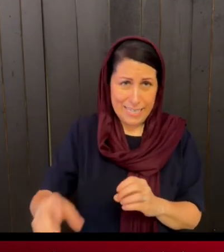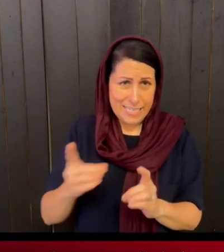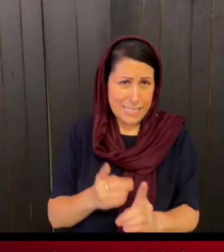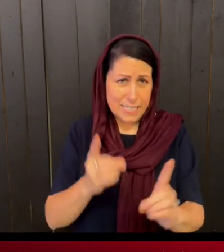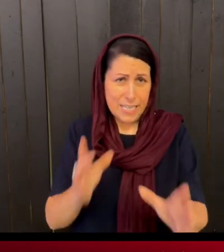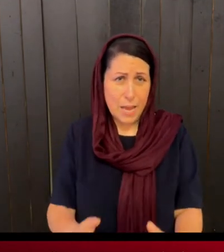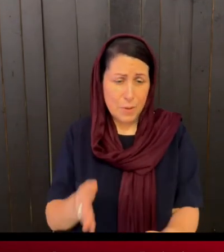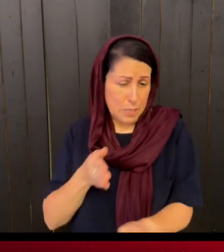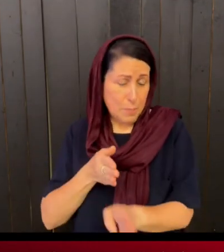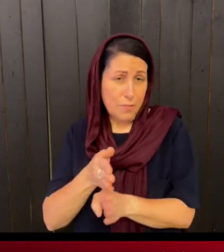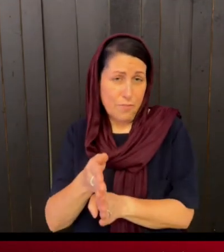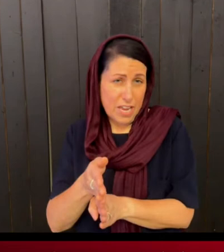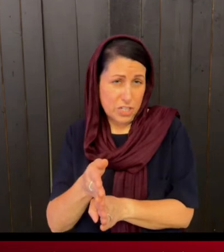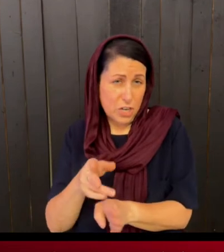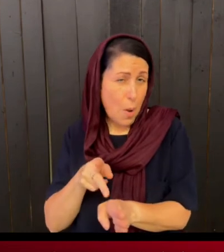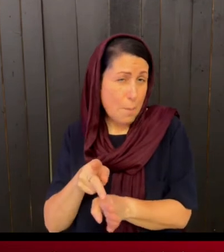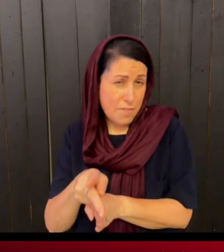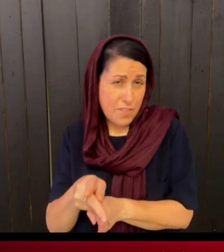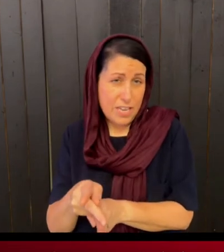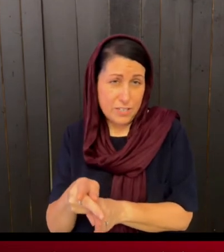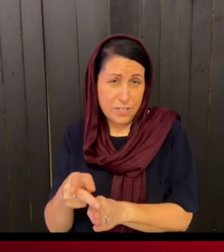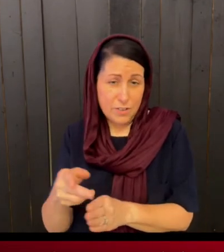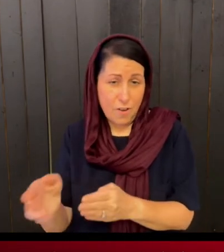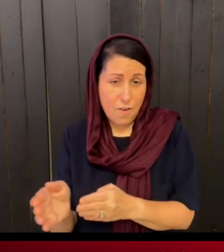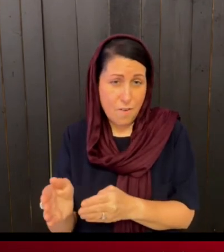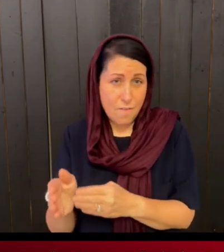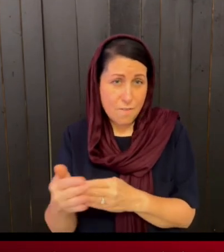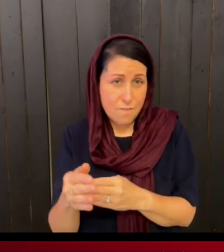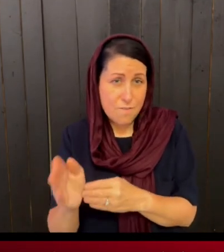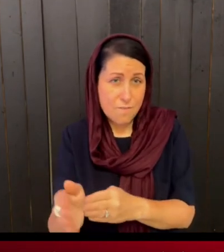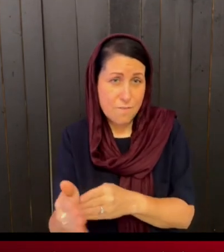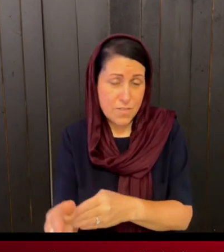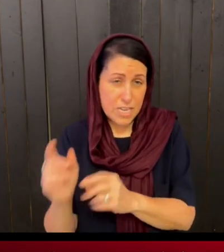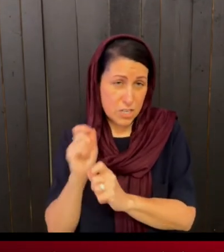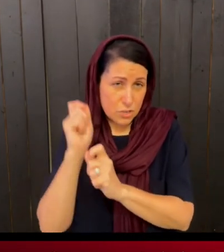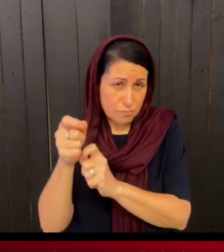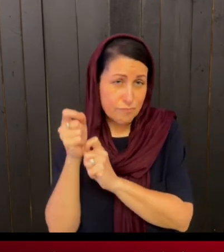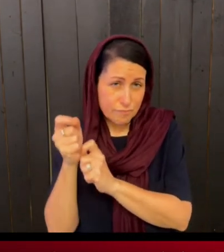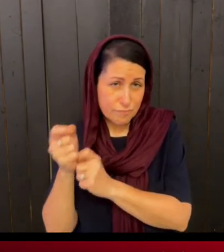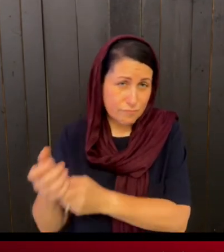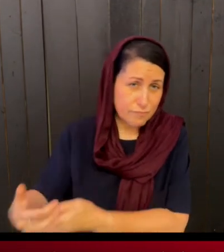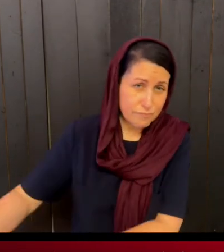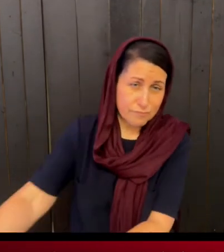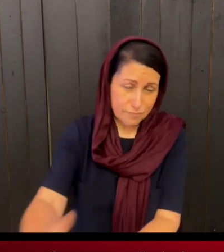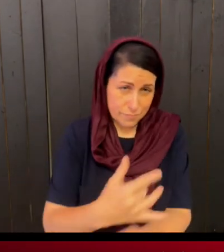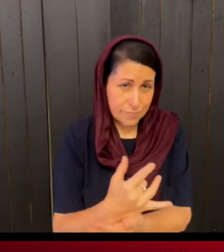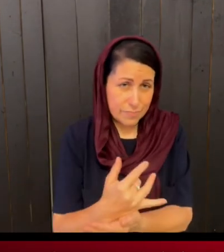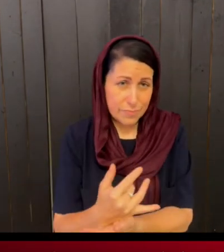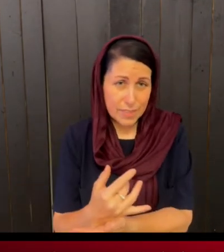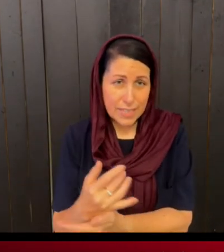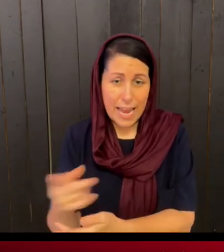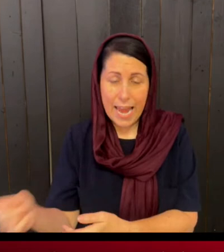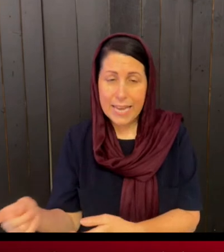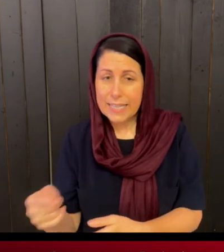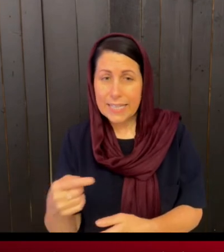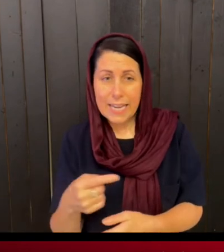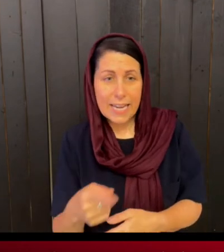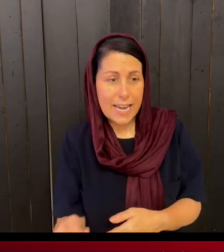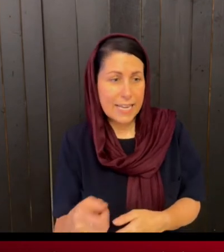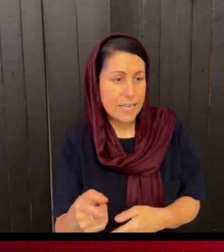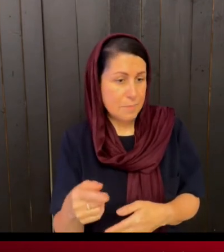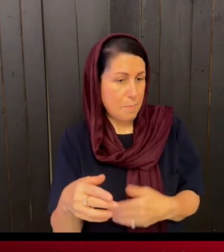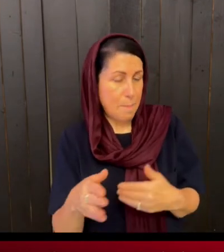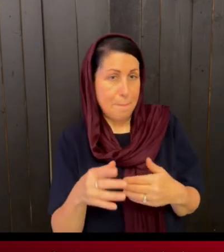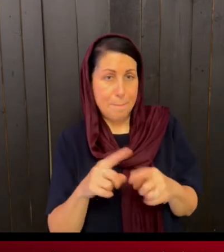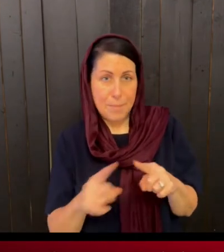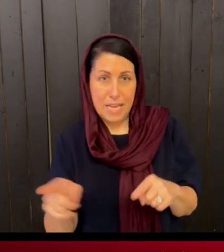heard this before. But they obeyed. They obeyed like children. Whatever Jesus tells me to do, I'm going to do it. I'm not going to question it. I'm